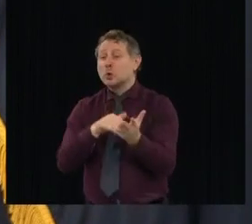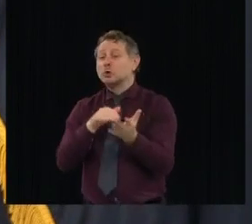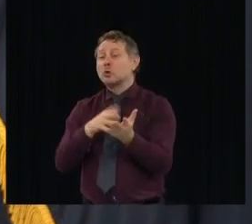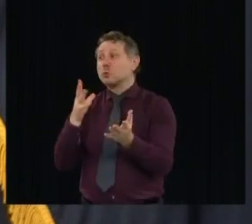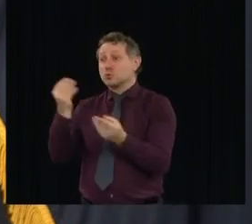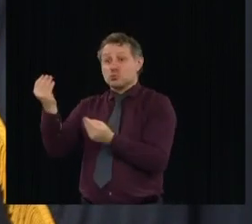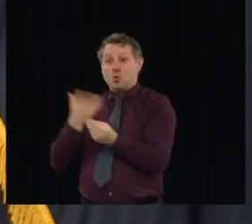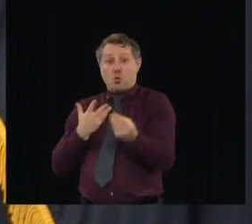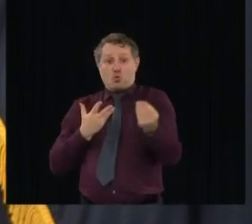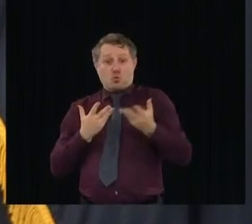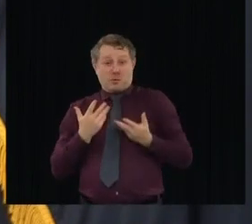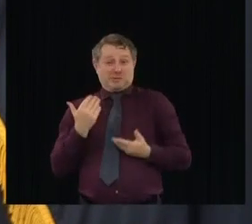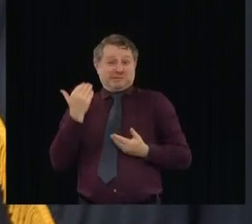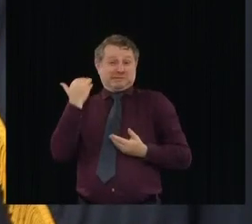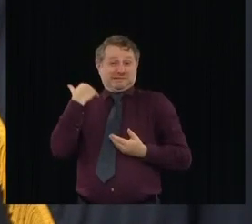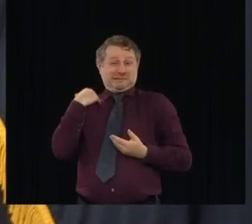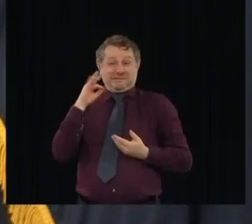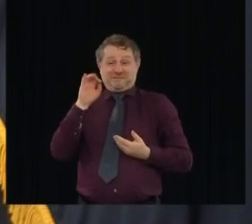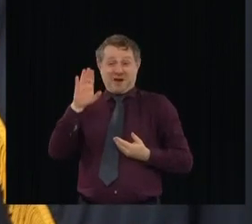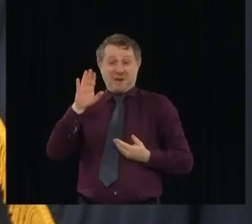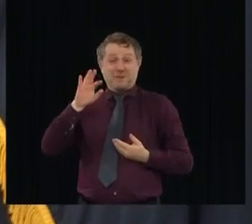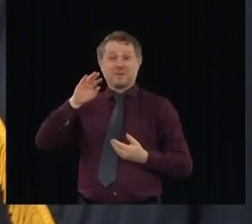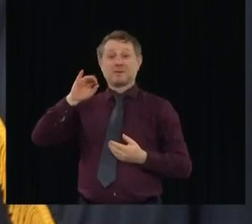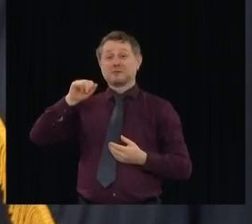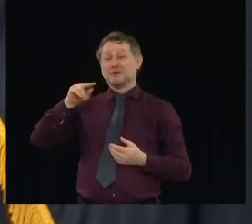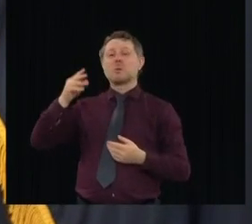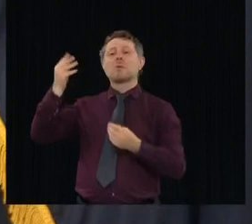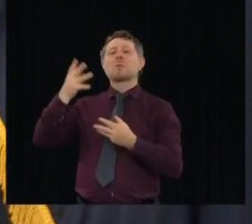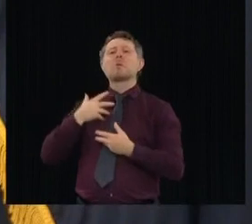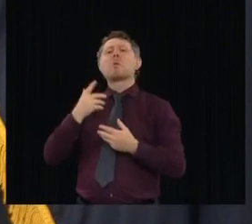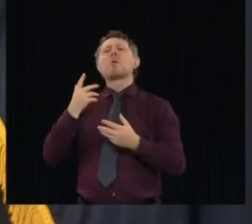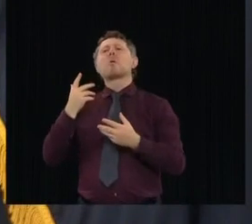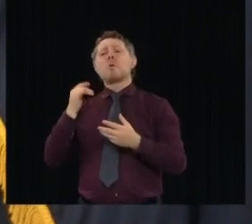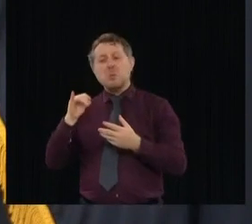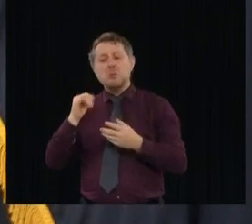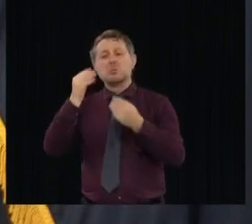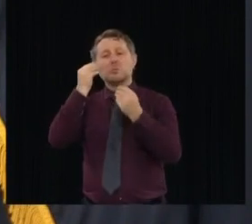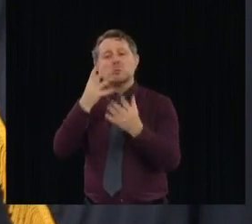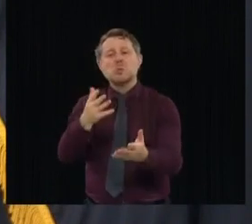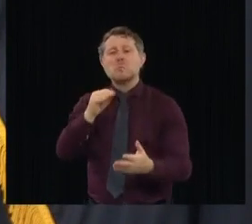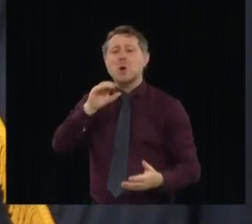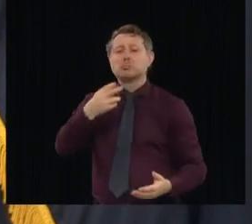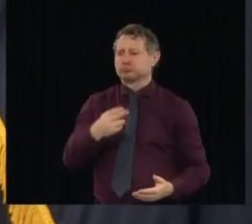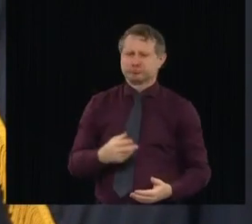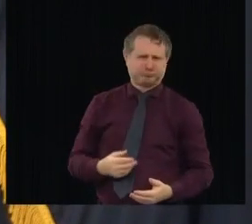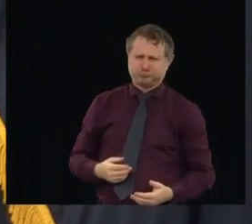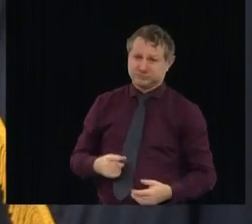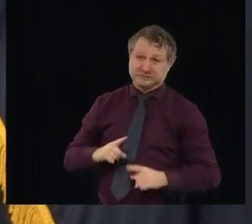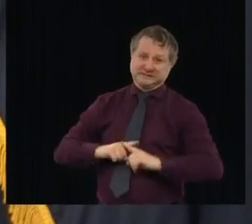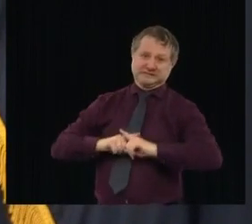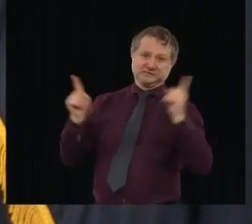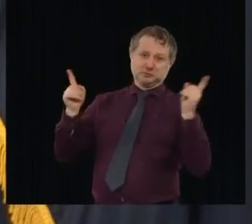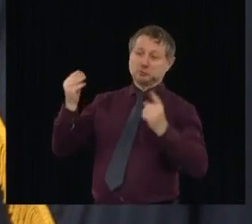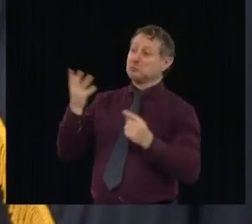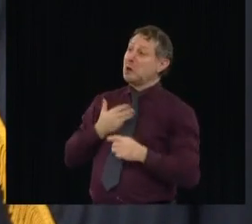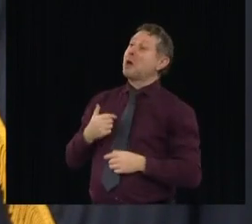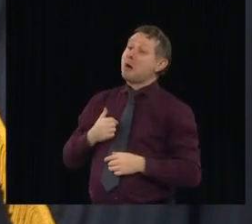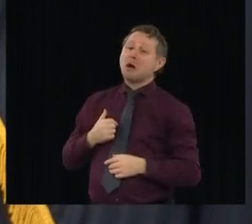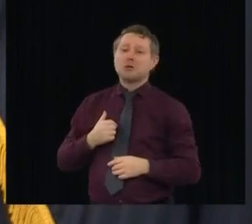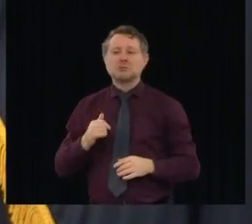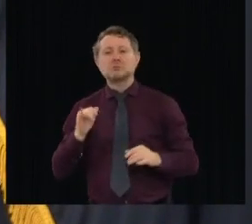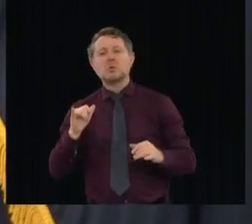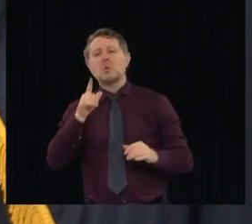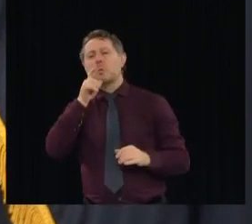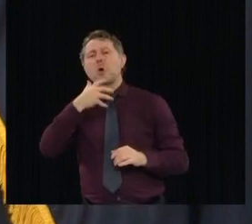I told people initially. We were told it was primarily vulnerable people, and the good news